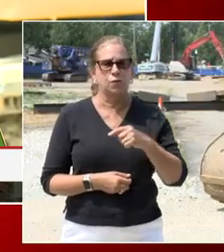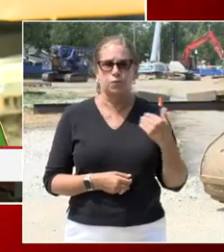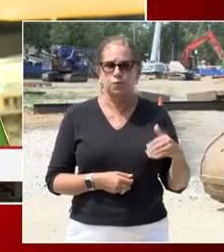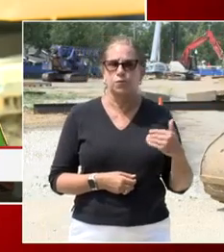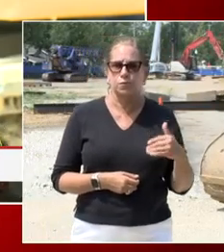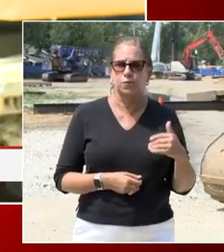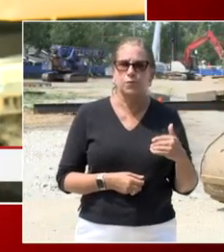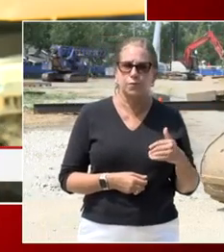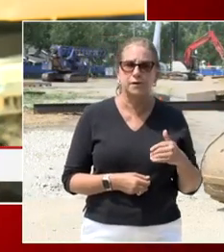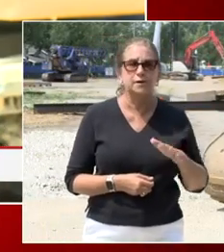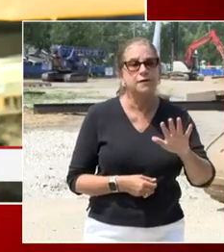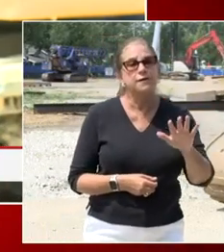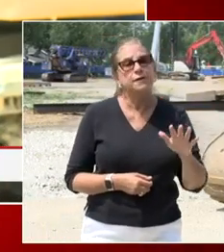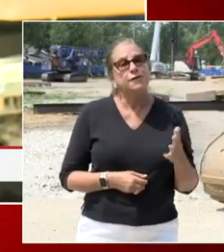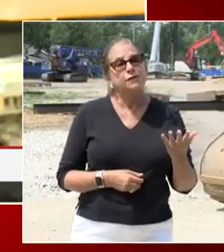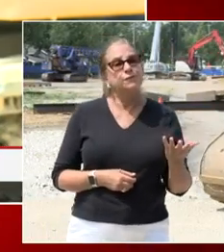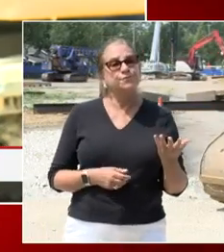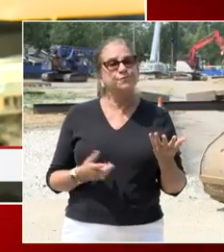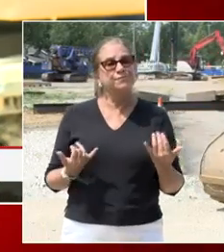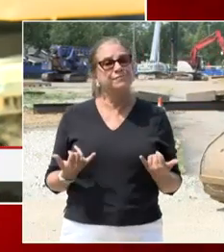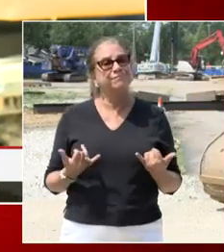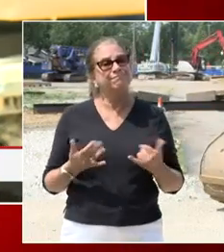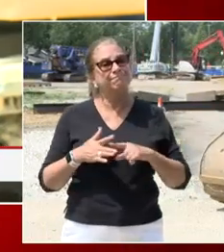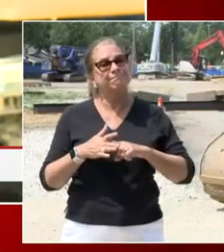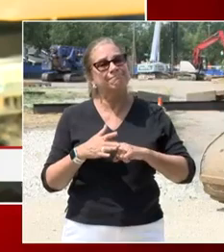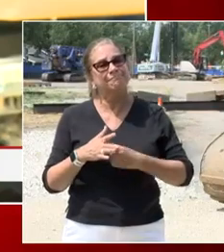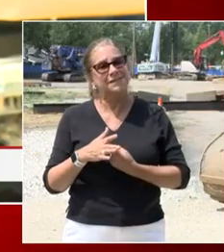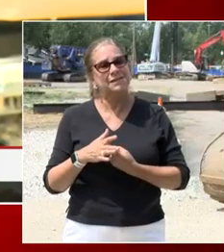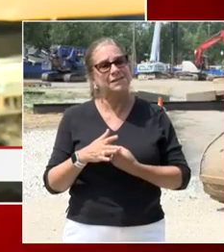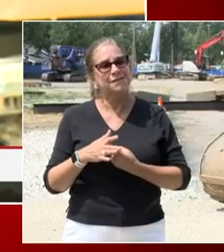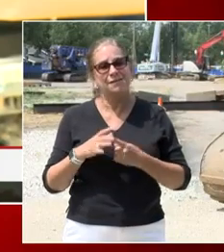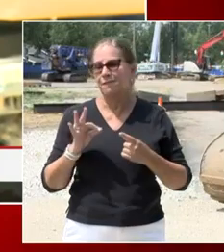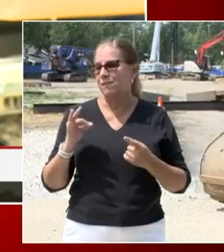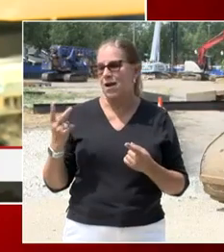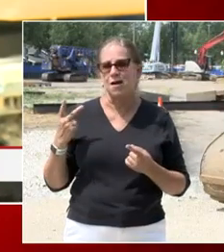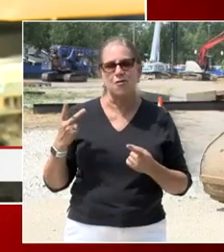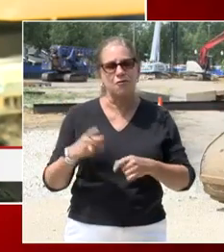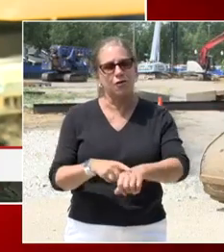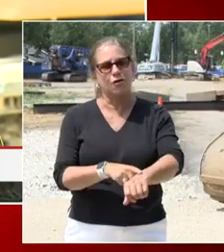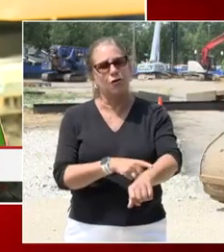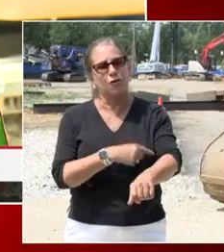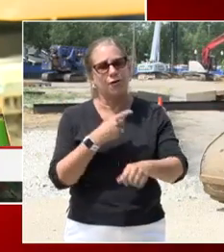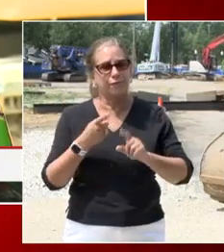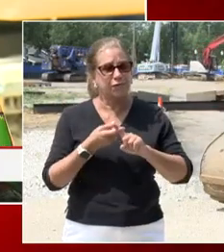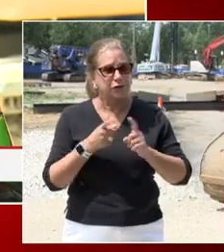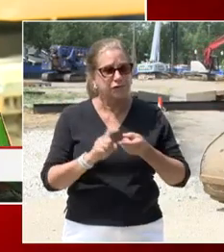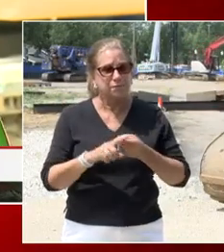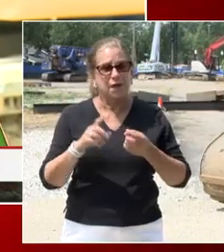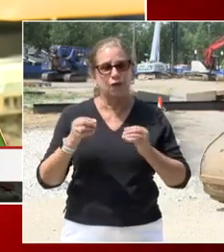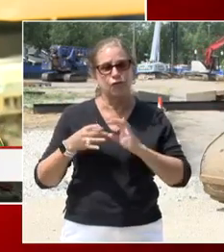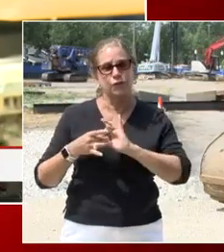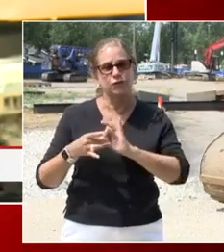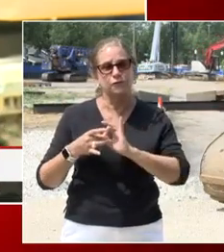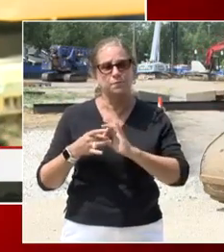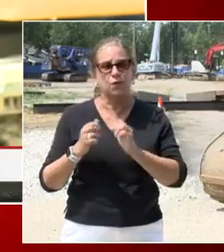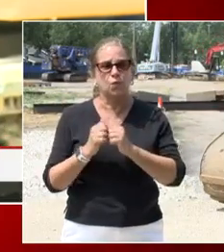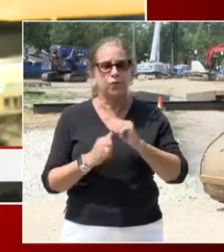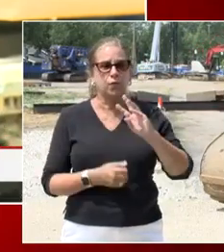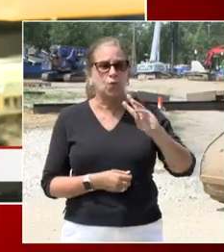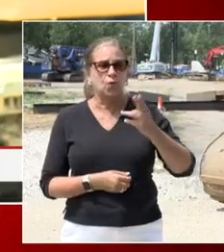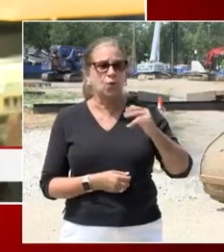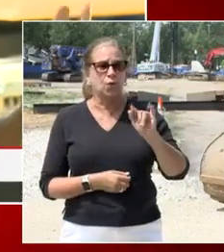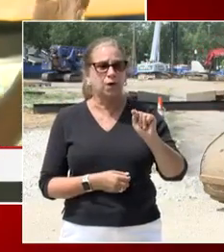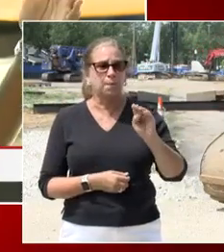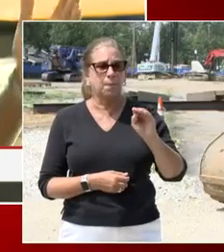And so this is the beginning of a long friendship and relationship with the Whitman-Walker Clinic, who's historically known for their